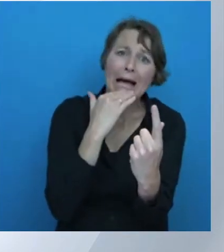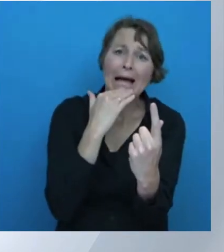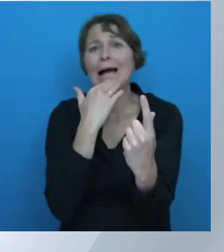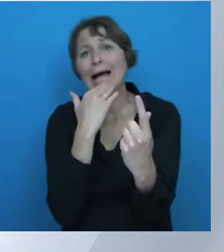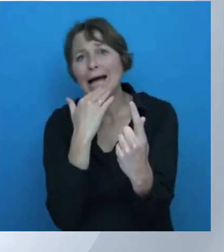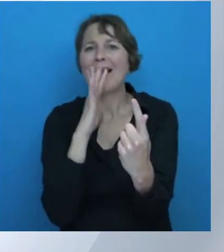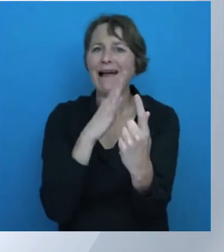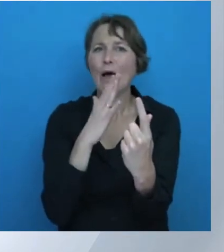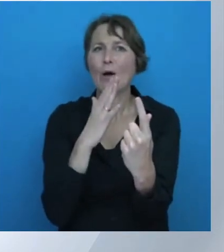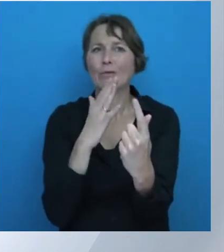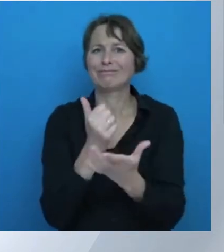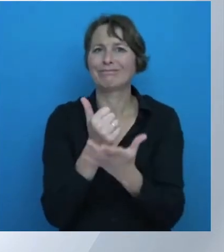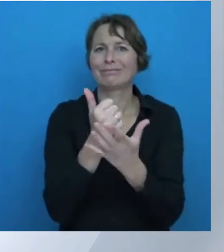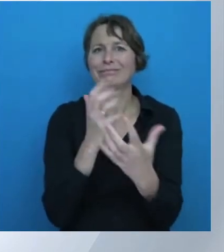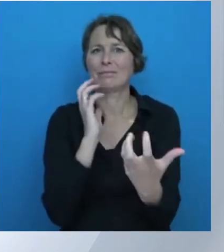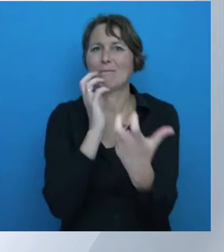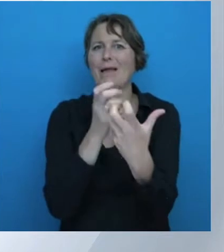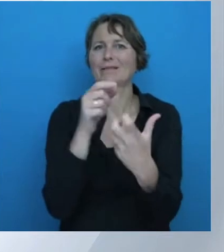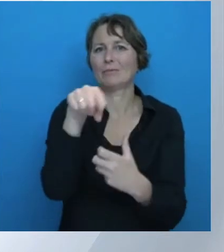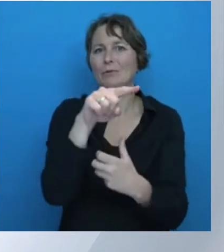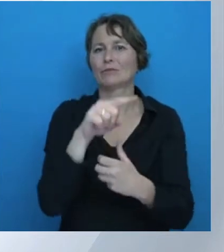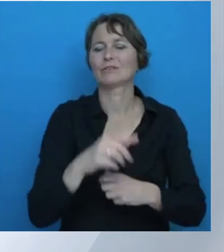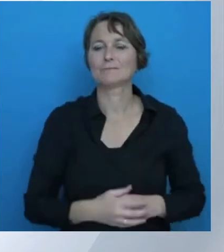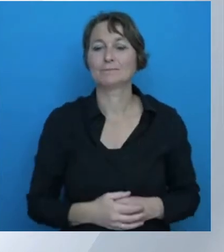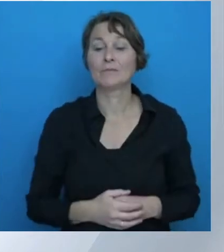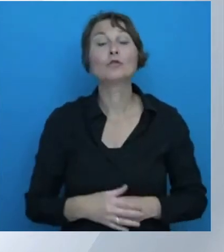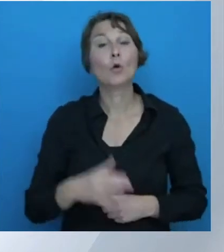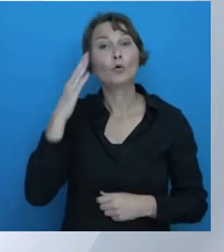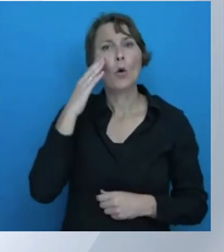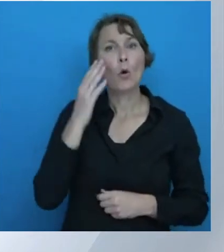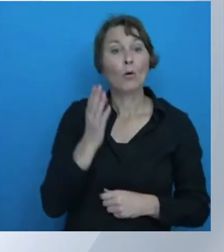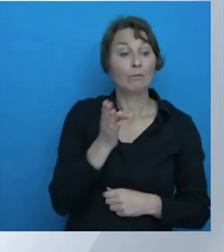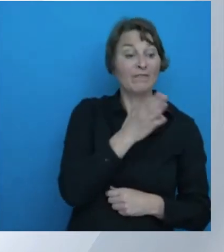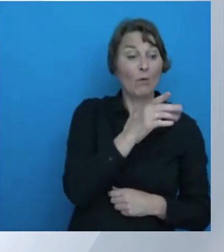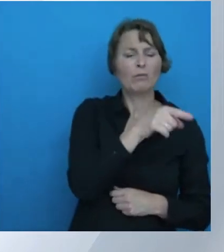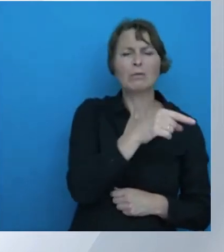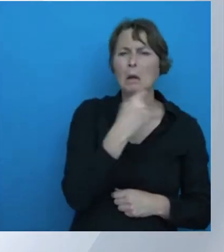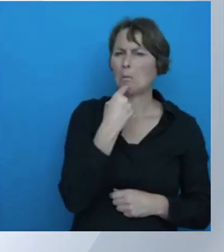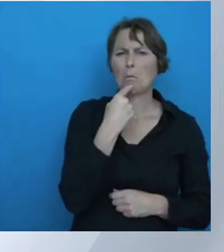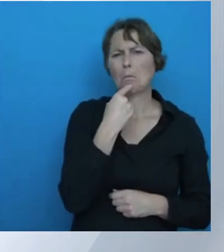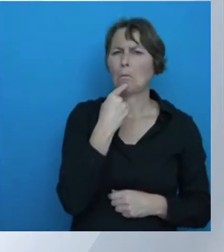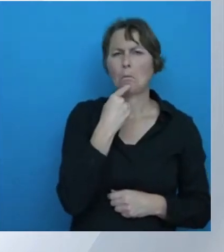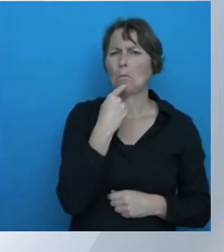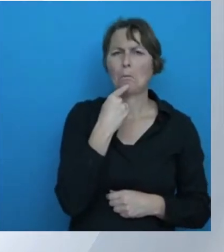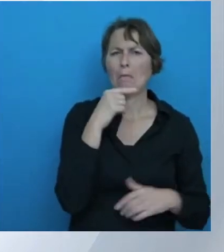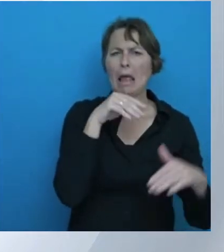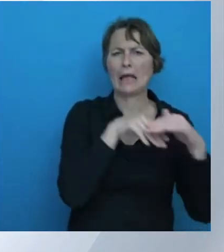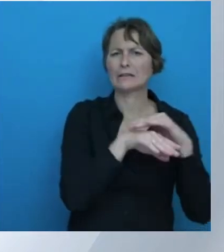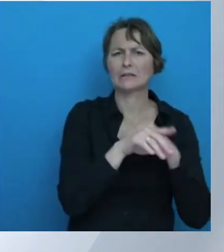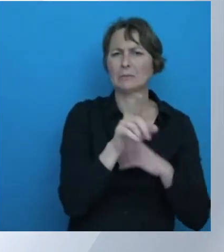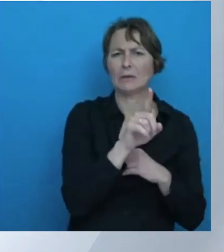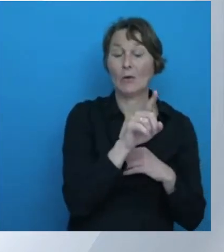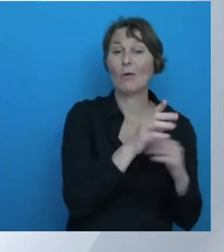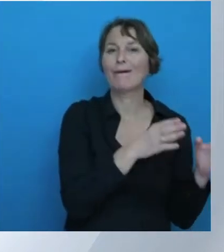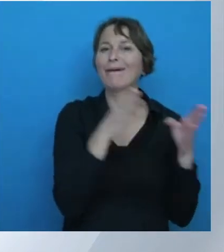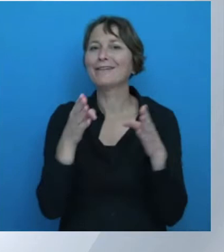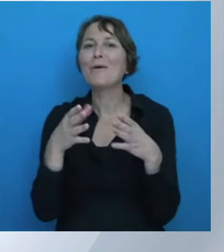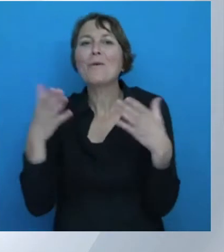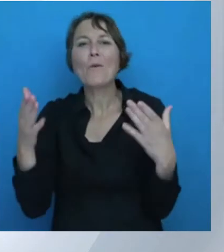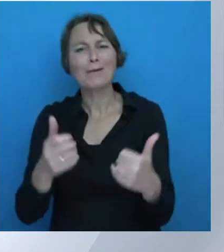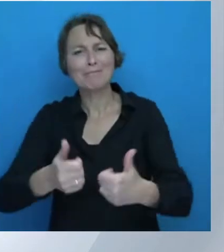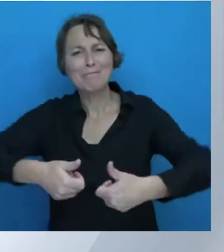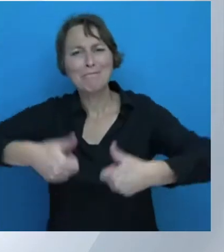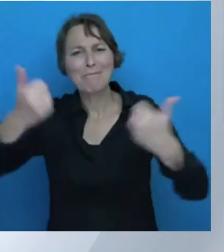and now that we've got what it is not, we can also look at what it is. And to do that, we can look at the Web Center of